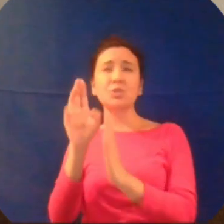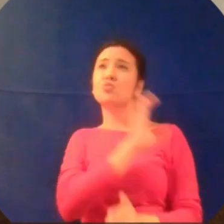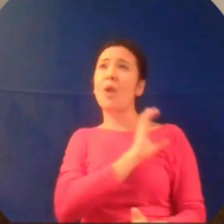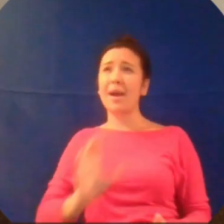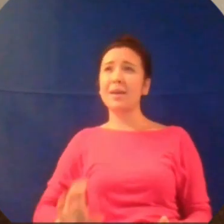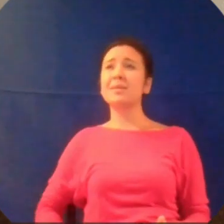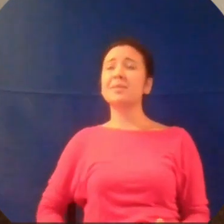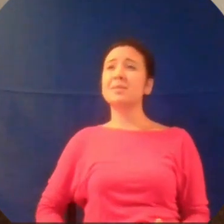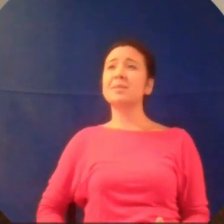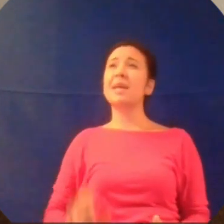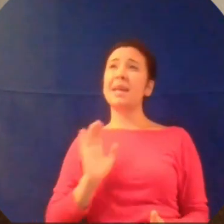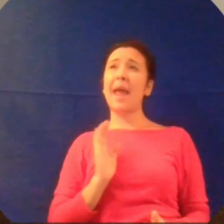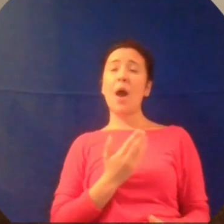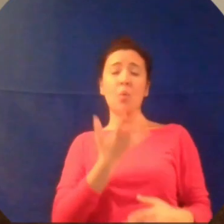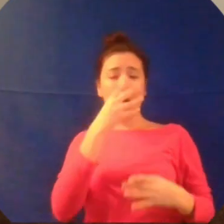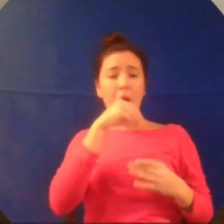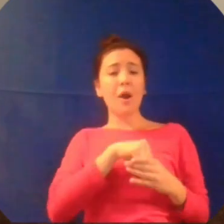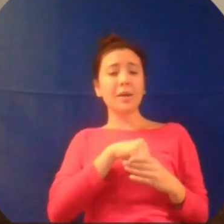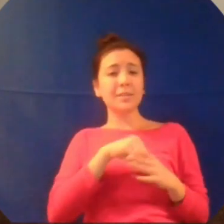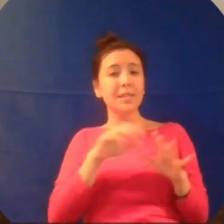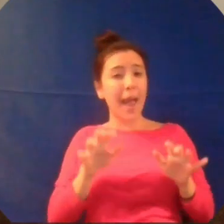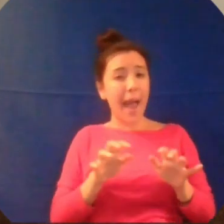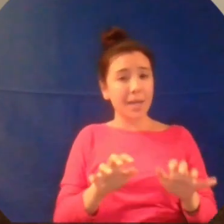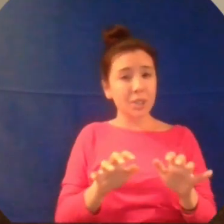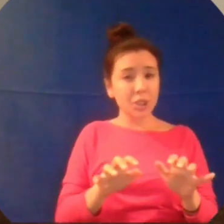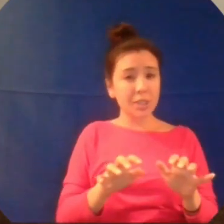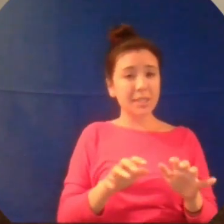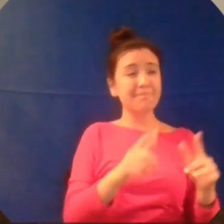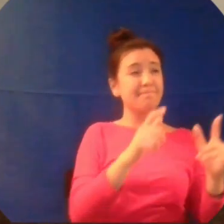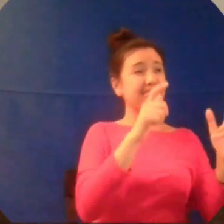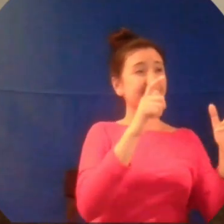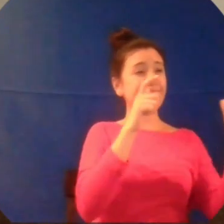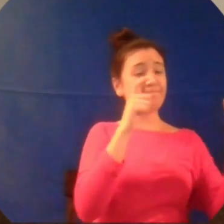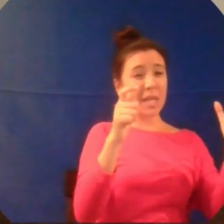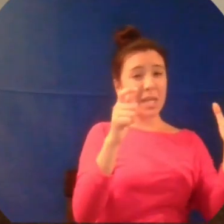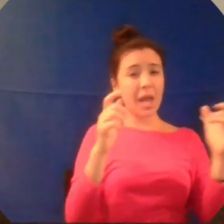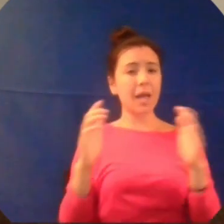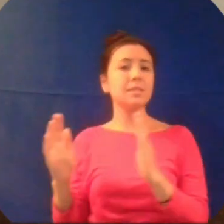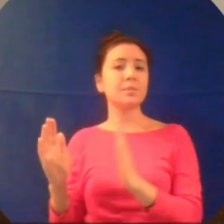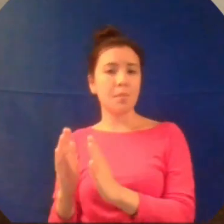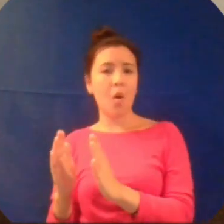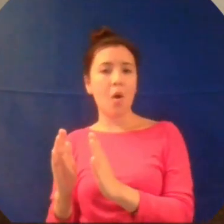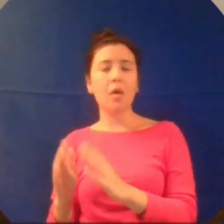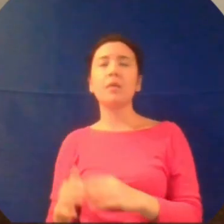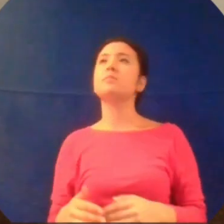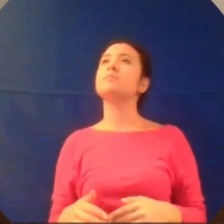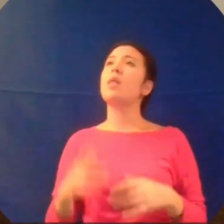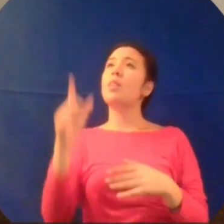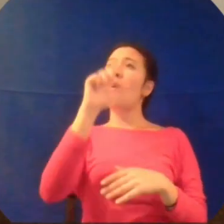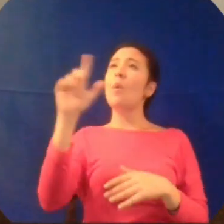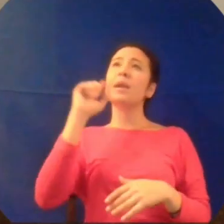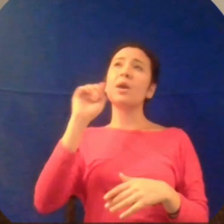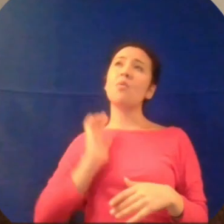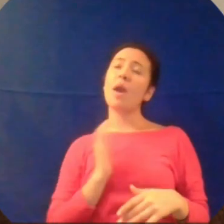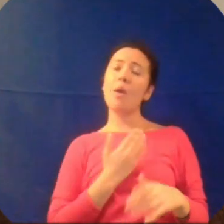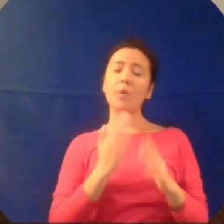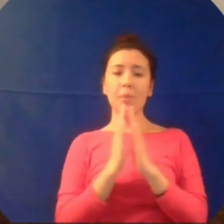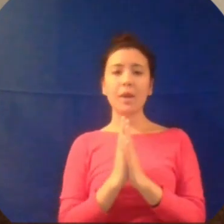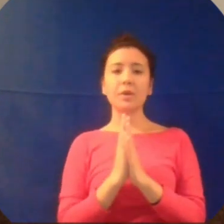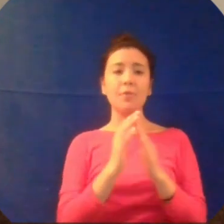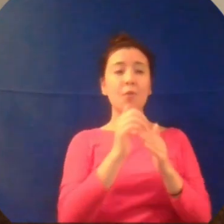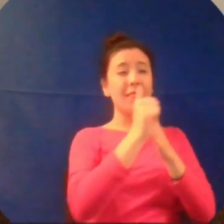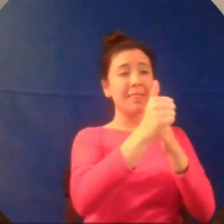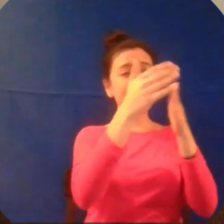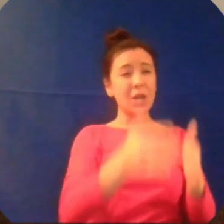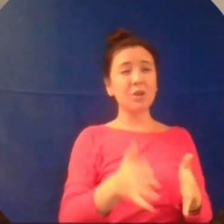our hearts, in actions great and small, let us pray to the Lord. Lord, hear our prayer. For leaders